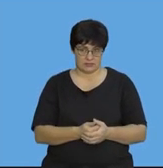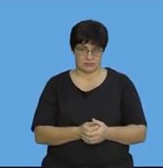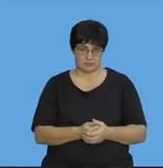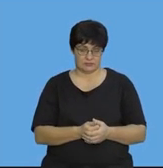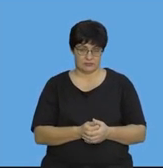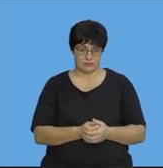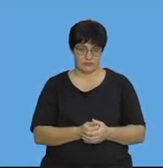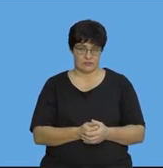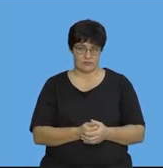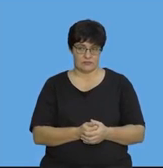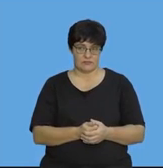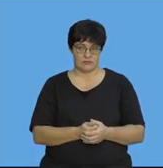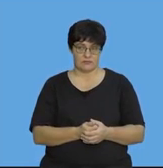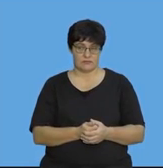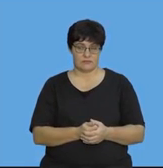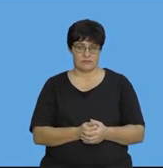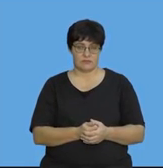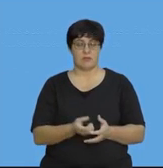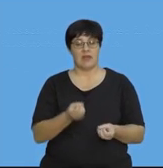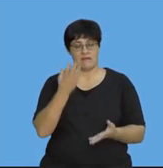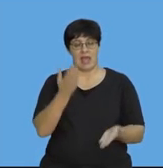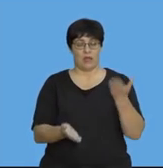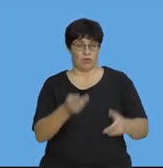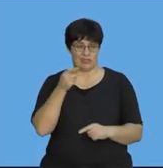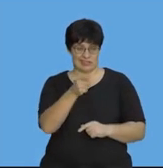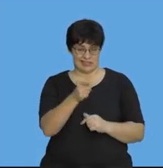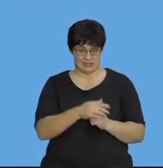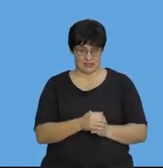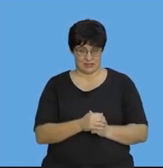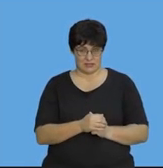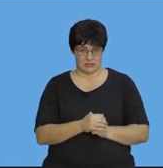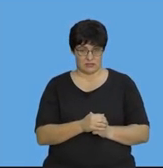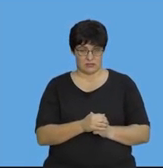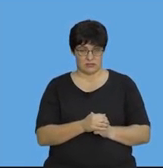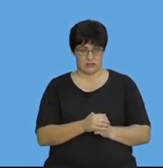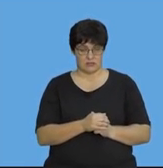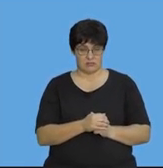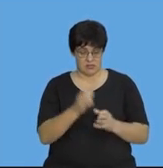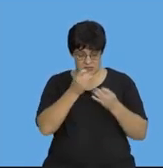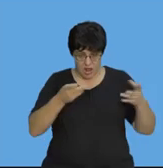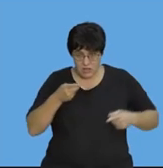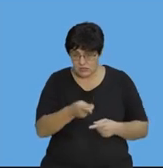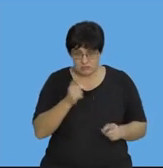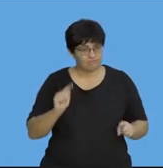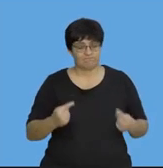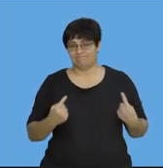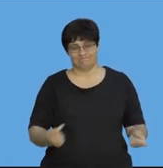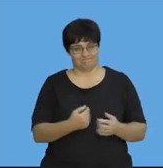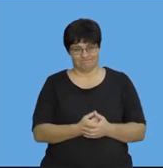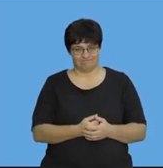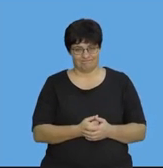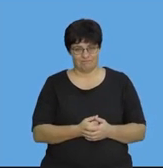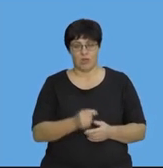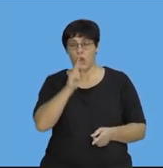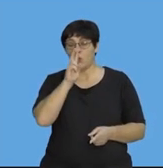I gave you this equation. I can't start here. I'm not looking